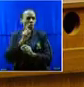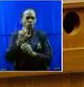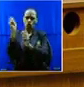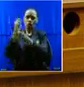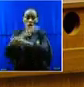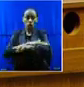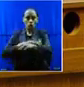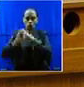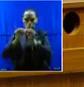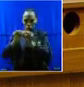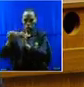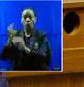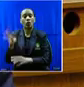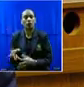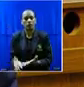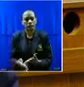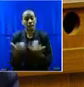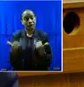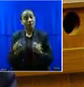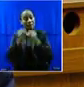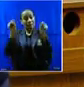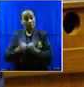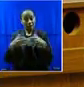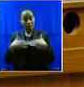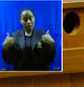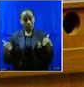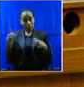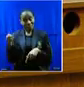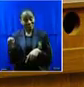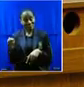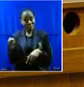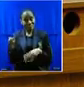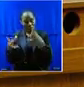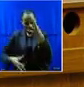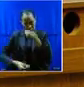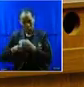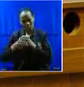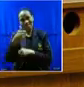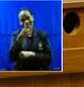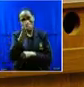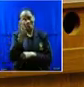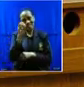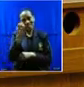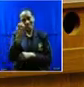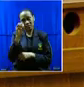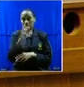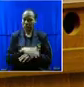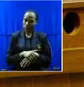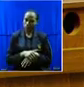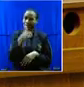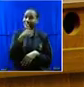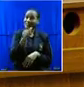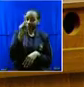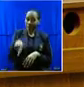To support our healthcare system and an additional 6,000 community health